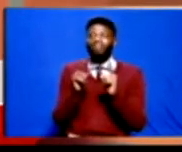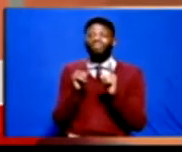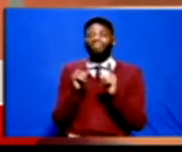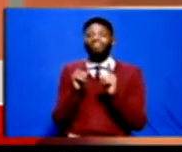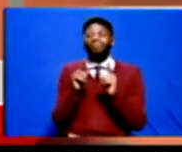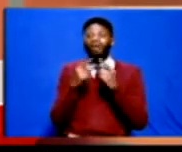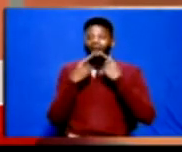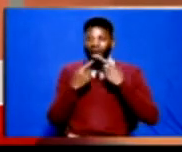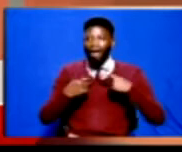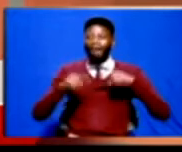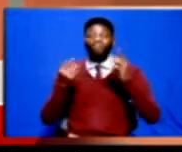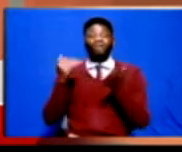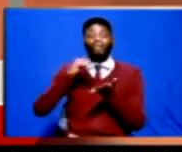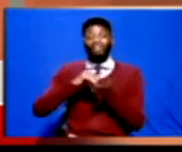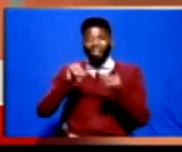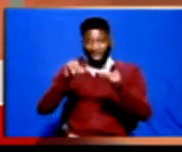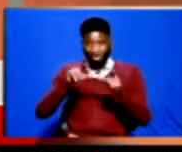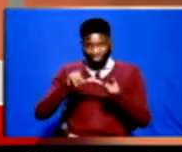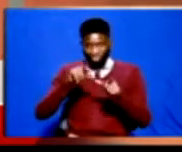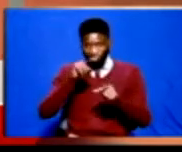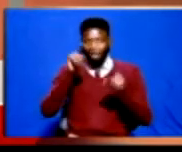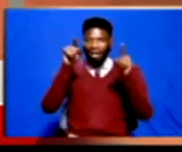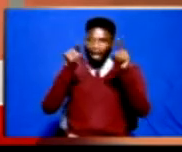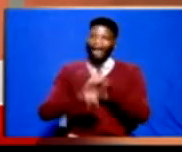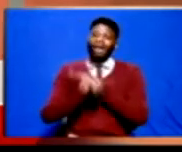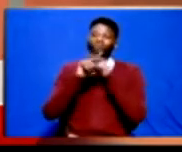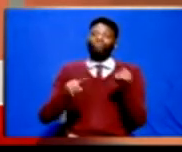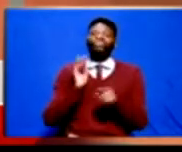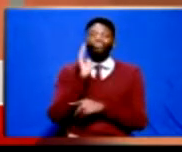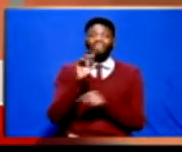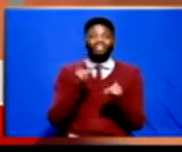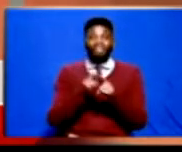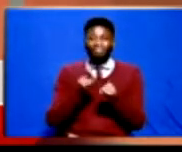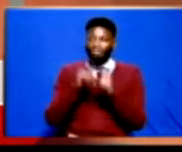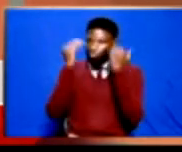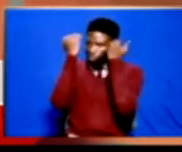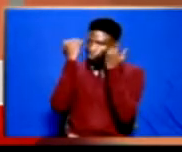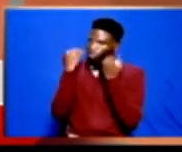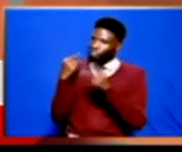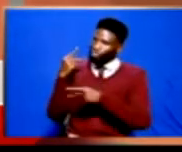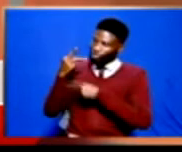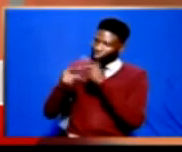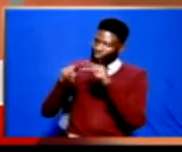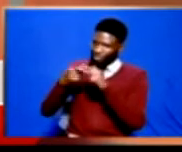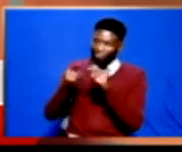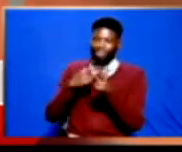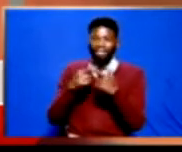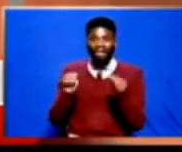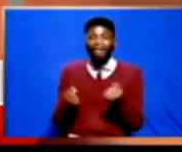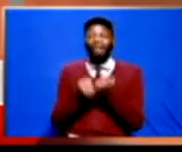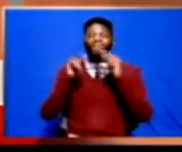that that license would be revoked. It then went on to a court process, which then got escalated to international